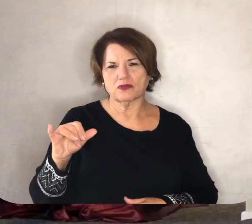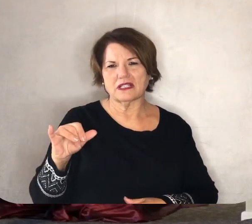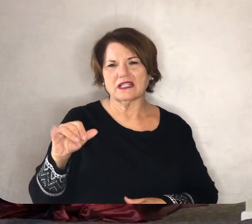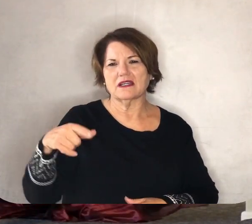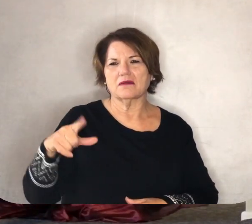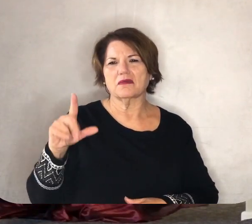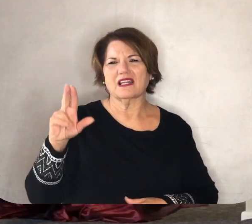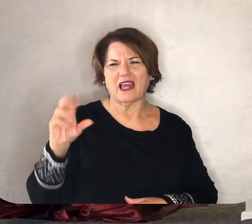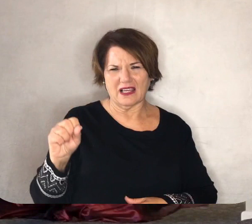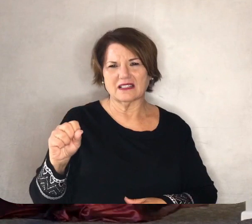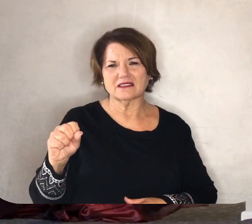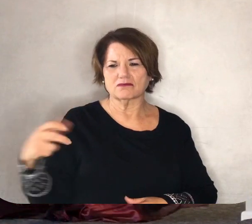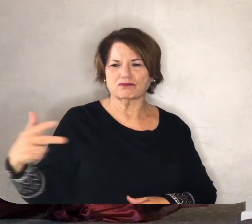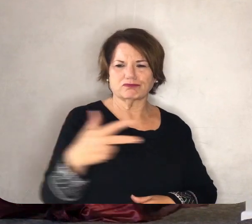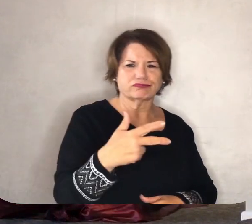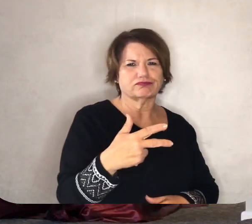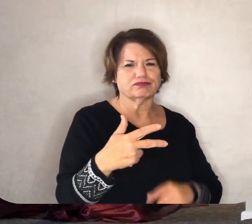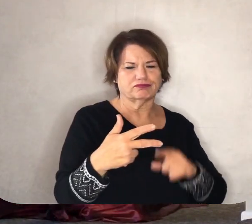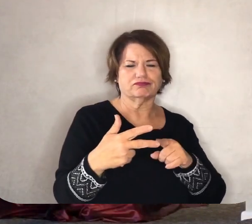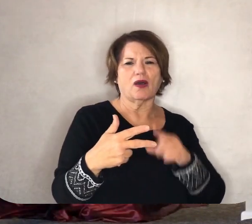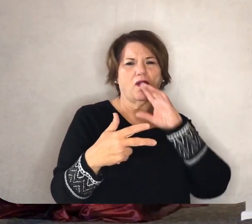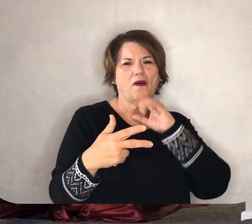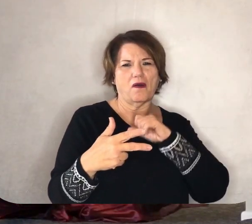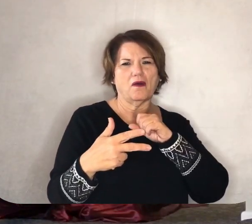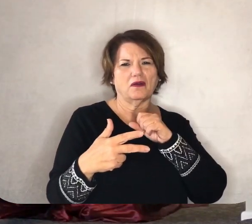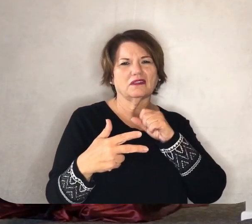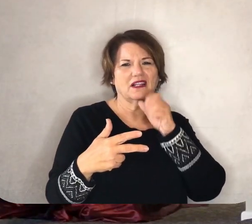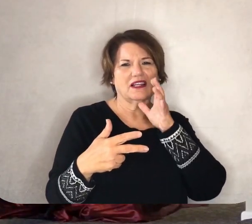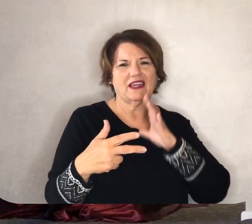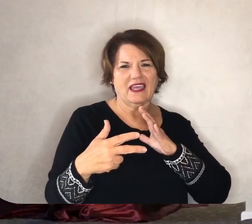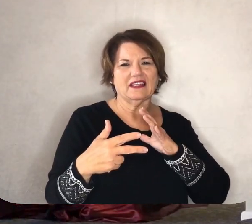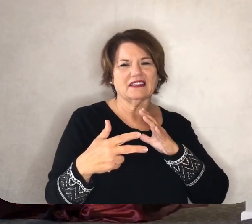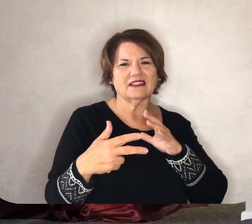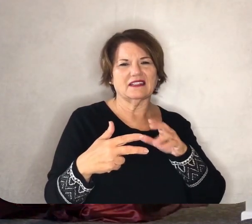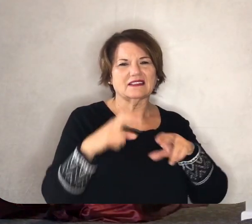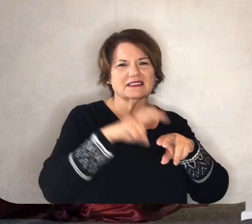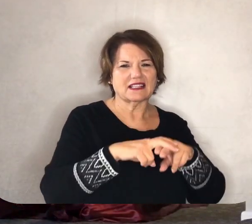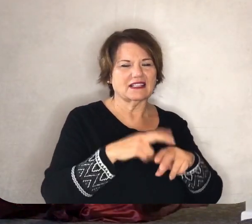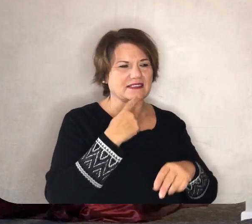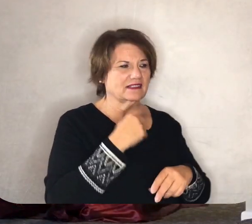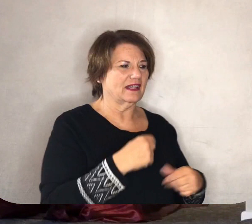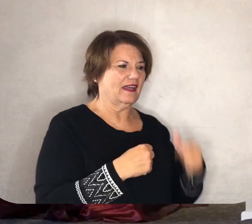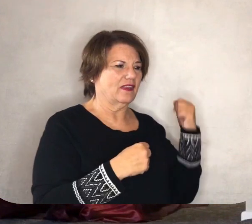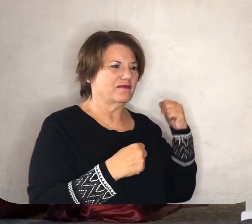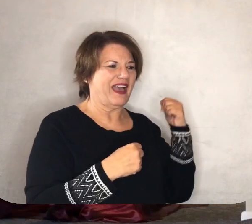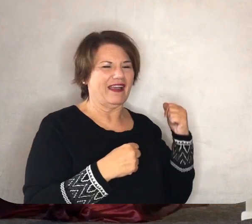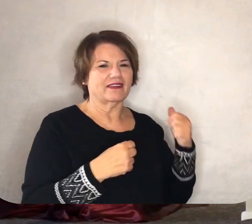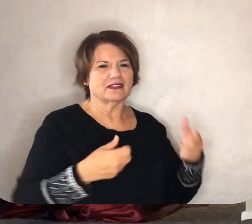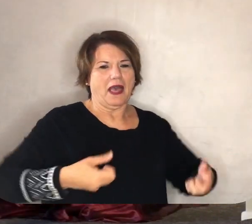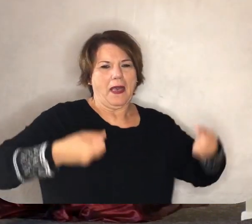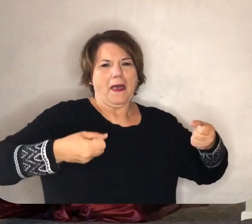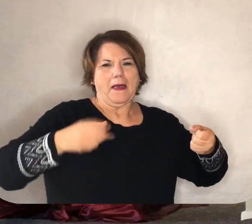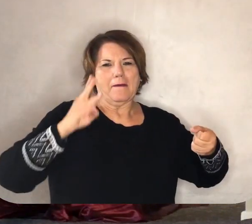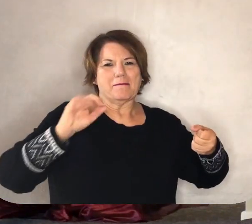and a little old lady was in the front seat, and she said, in the back, there's a bag of carrots. And so